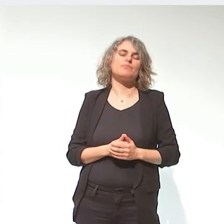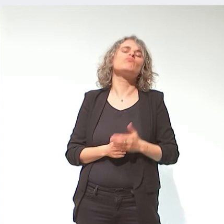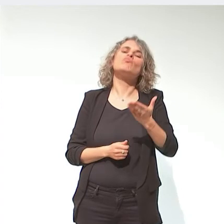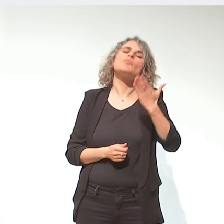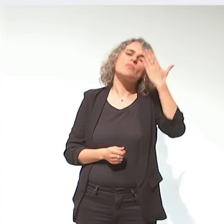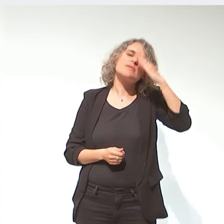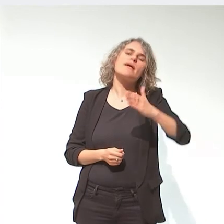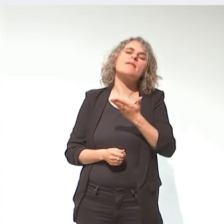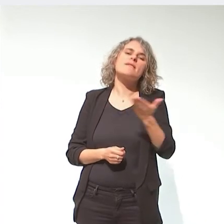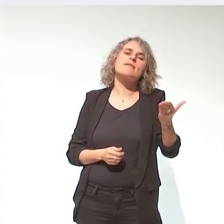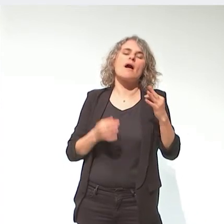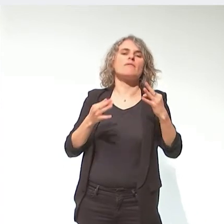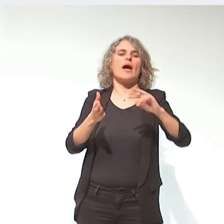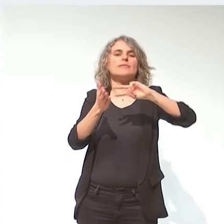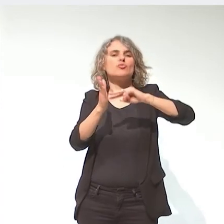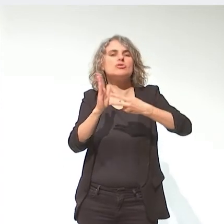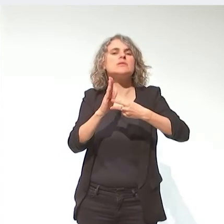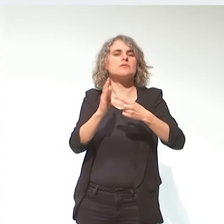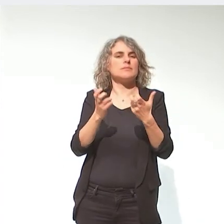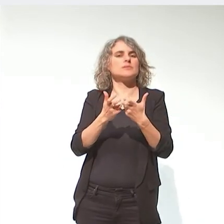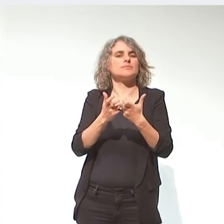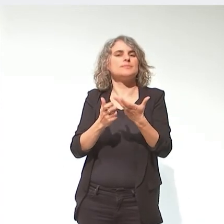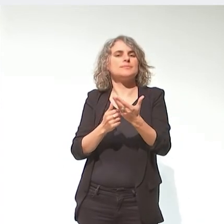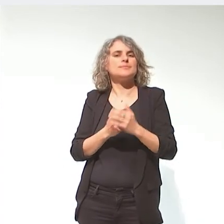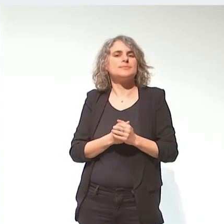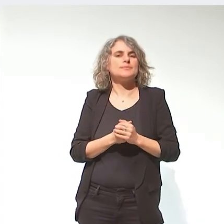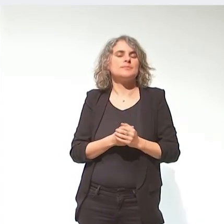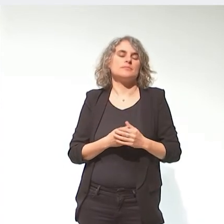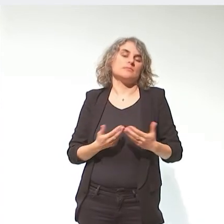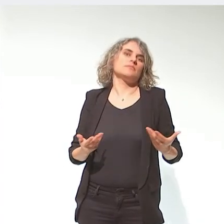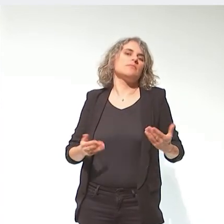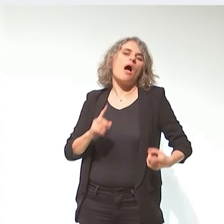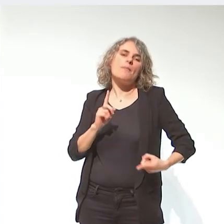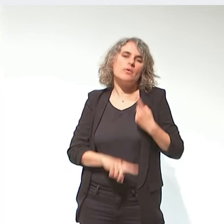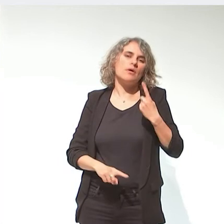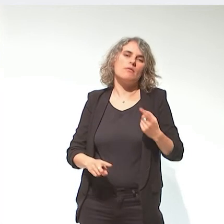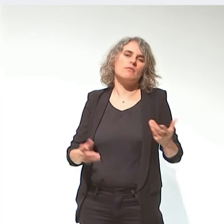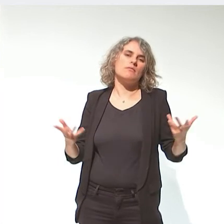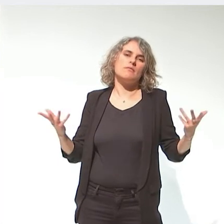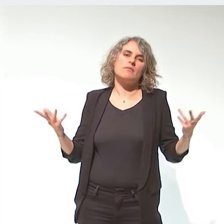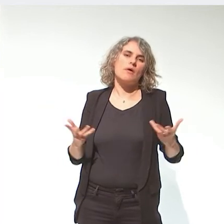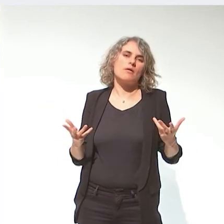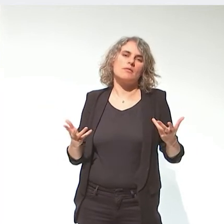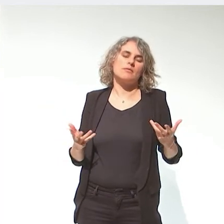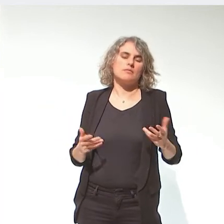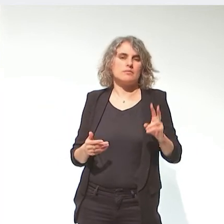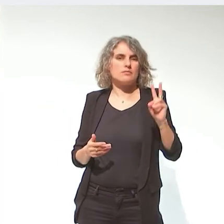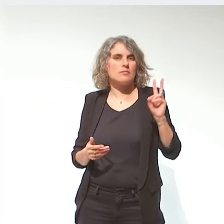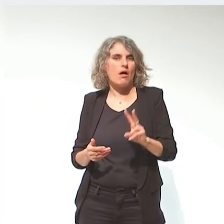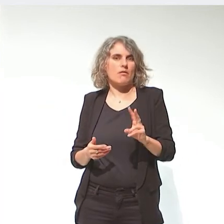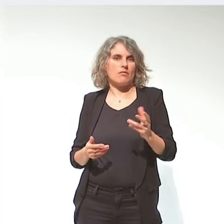it's crucial solution now to build independence of persons with